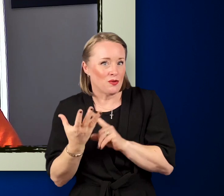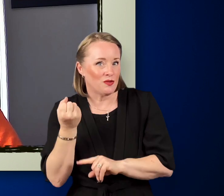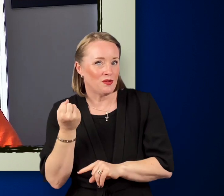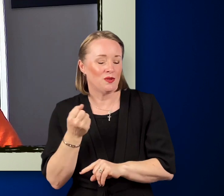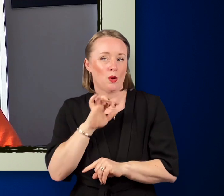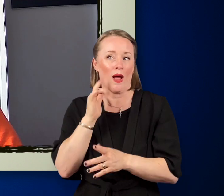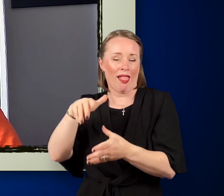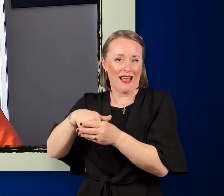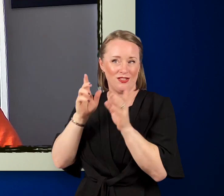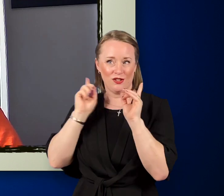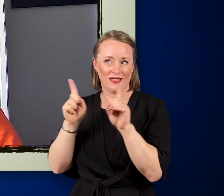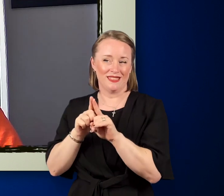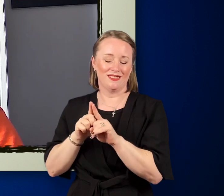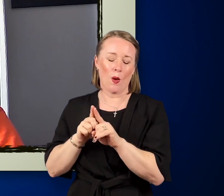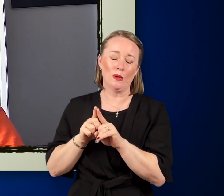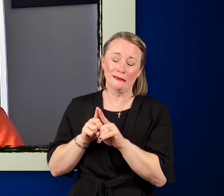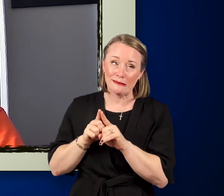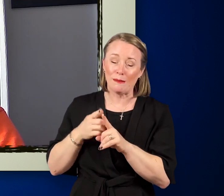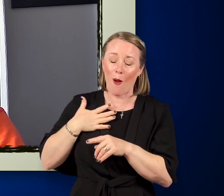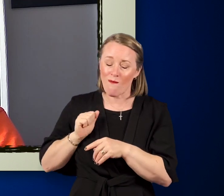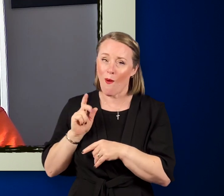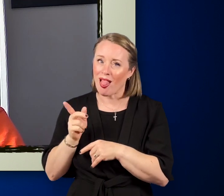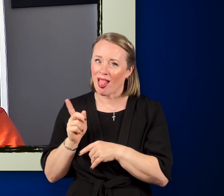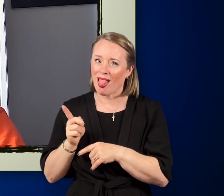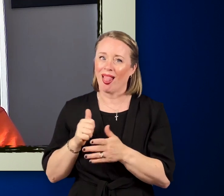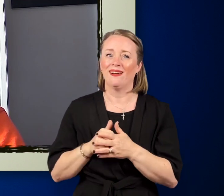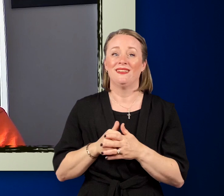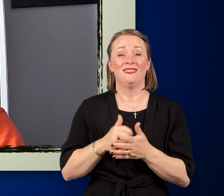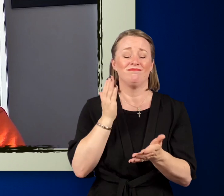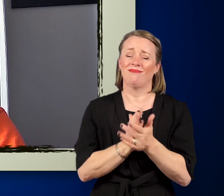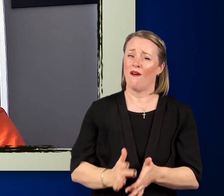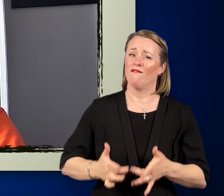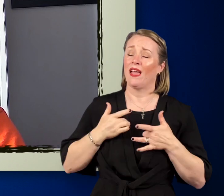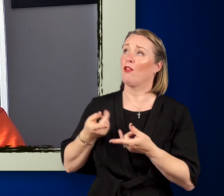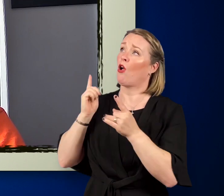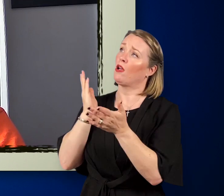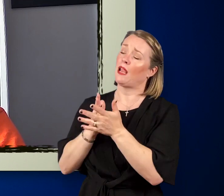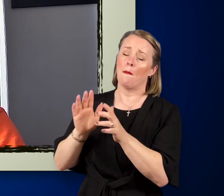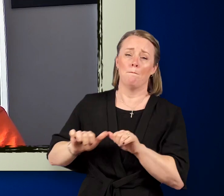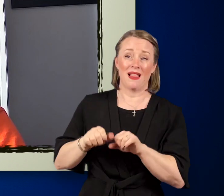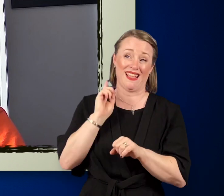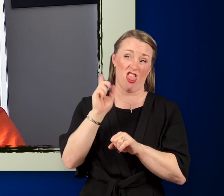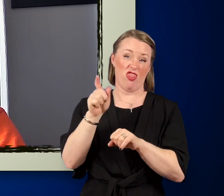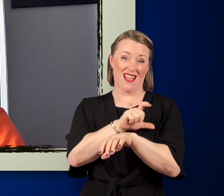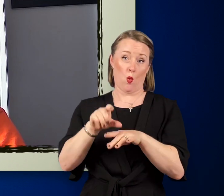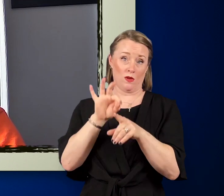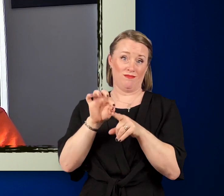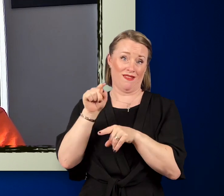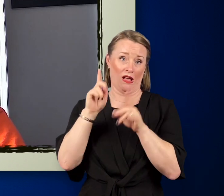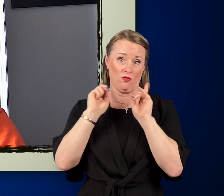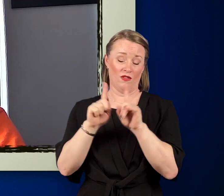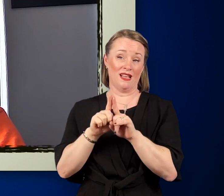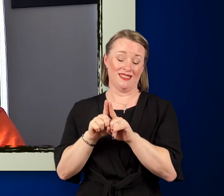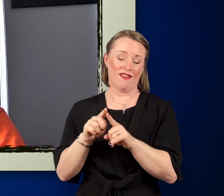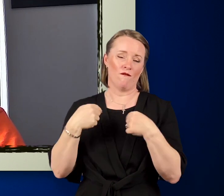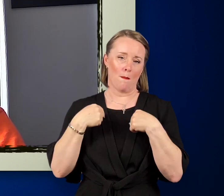chances of getting in are really high. And it really feels like God is blessing this course for me. And it's